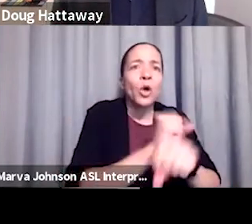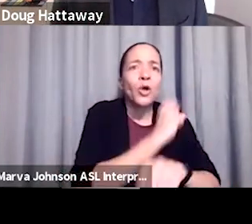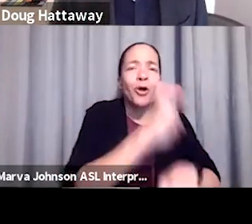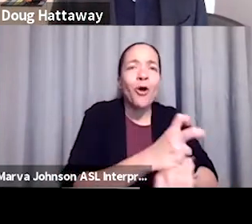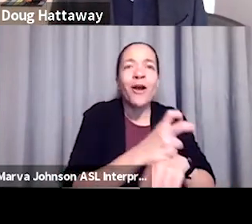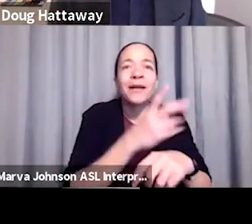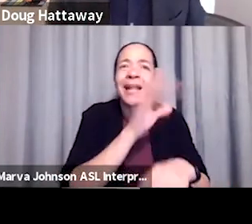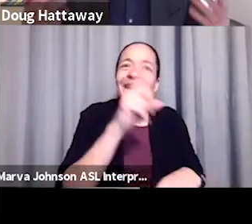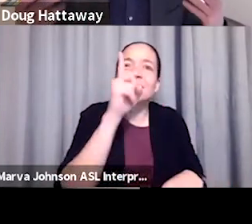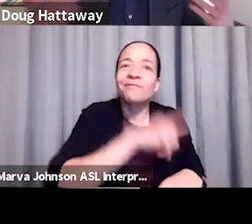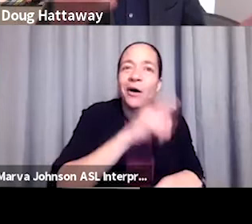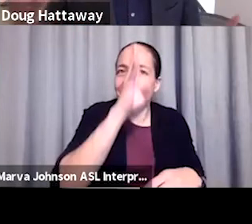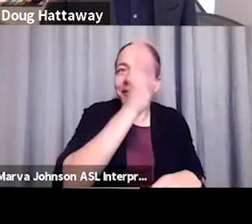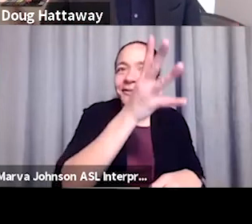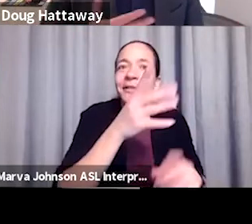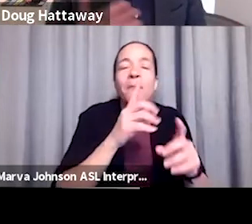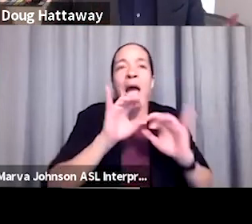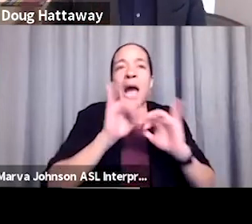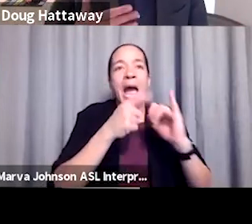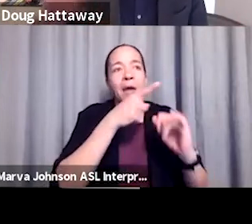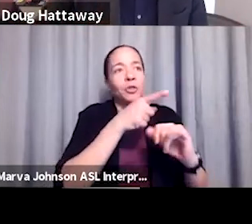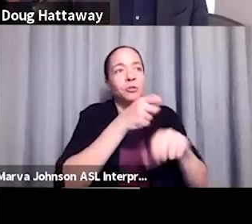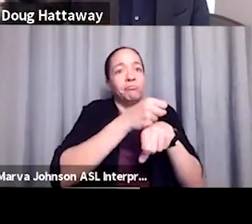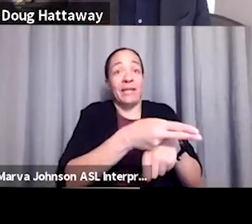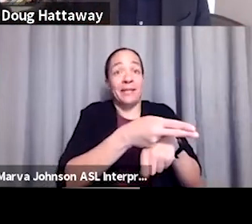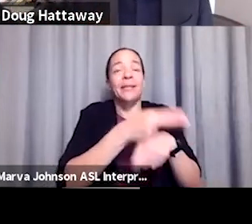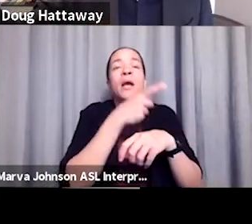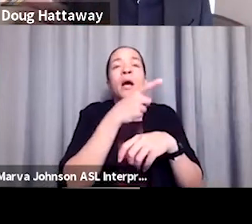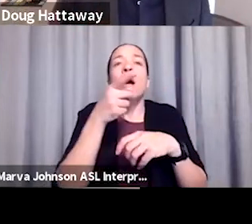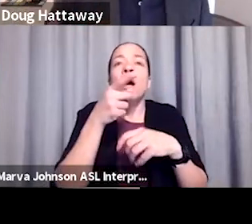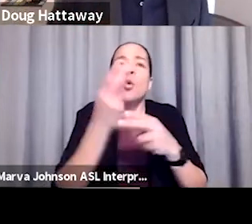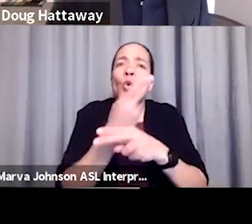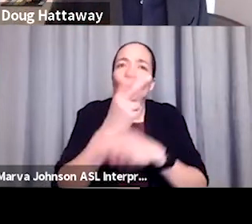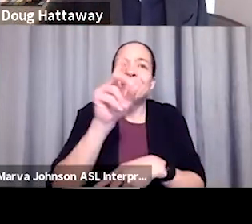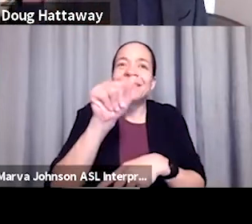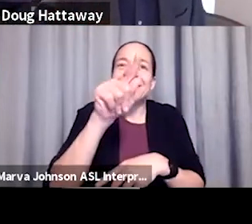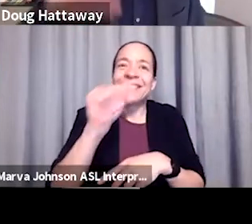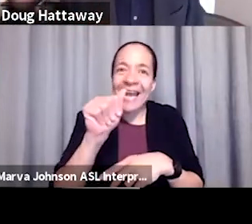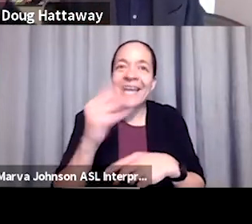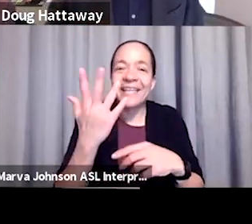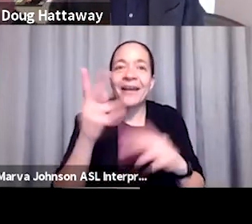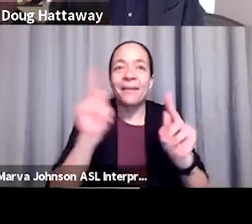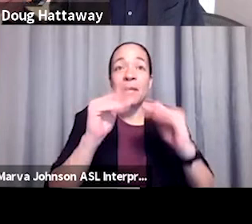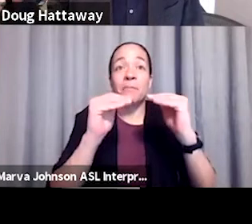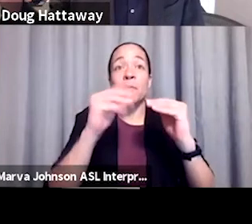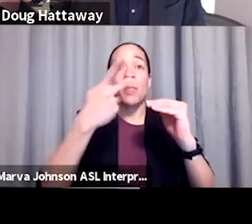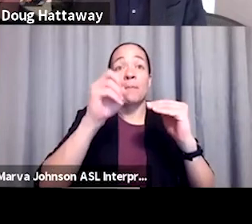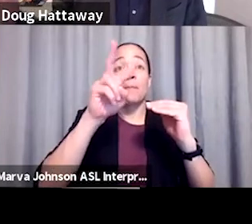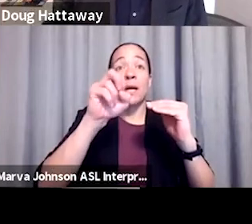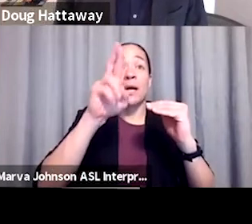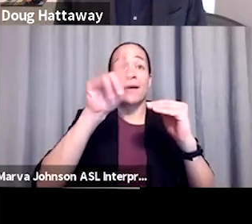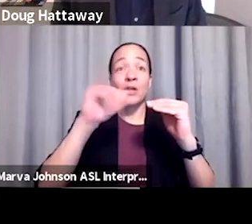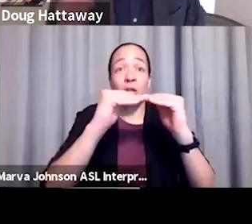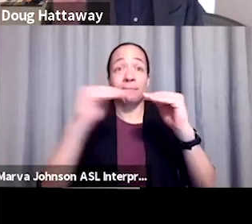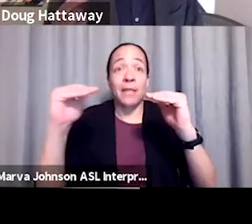can counter it with data that shows that people below the poverty level actually have more than one job